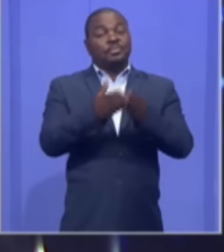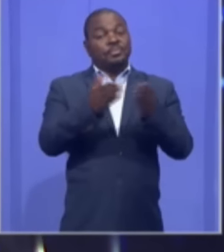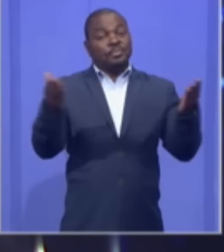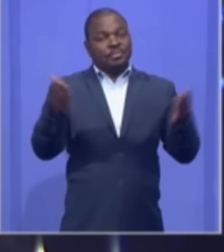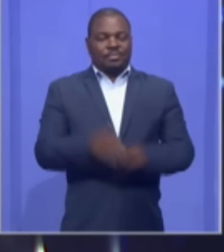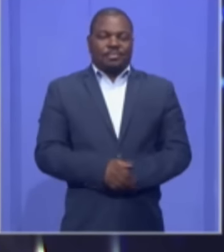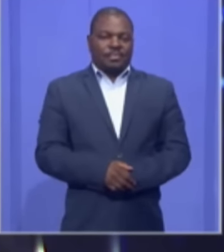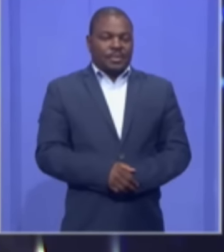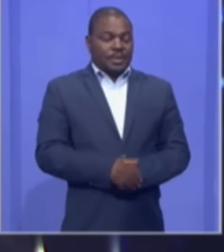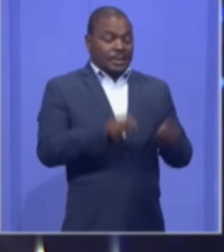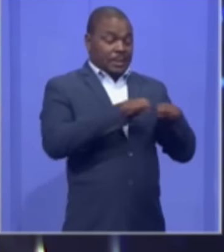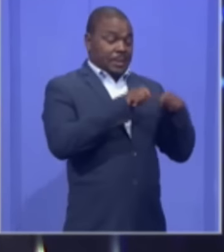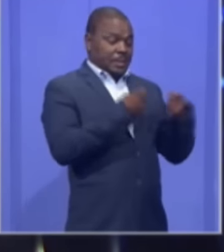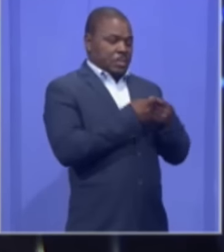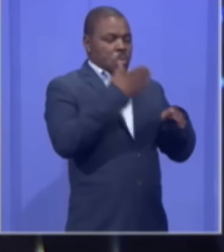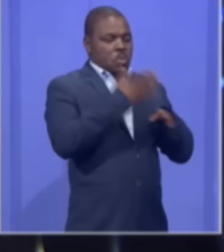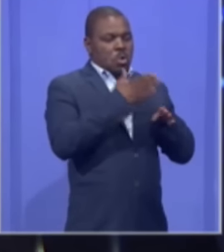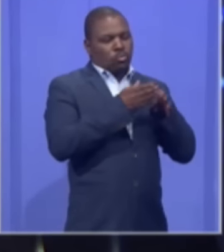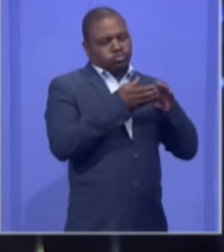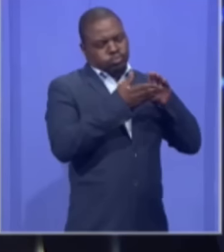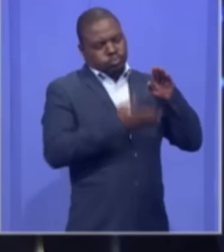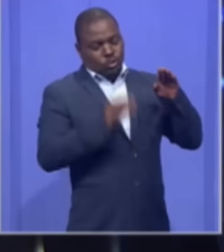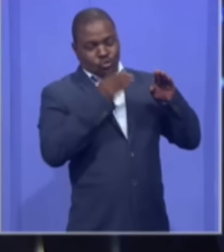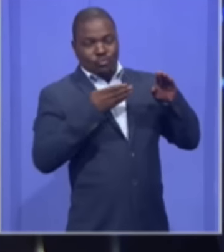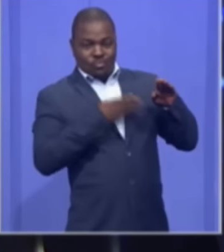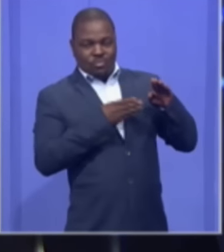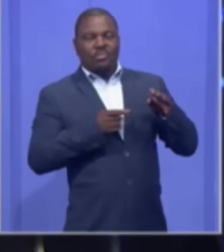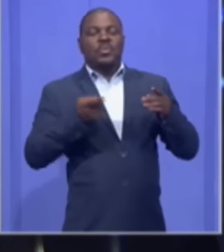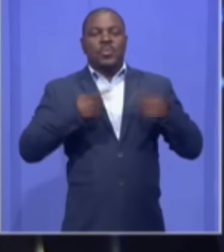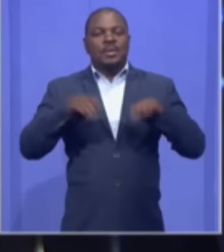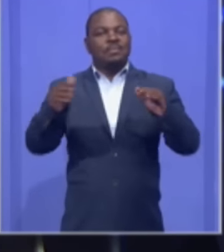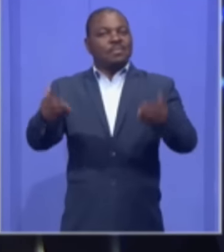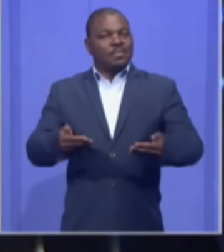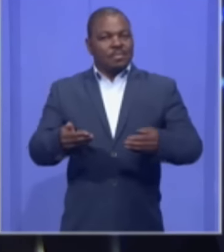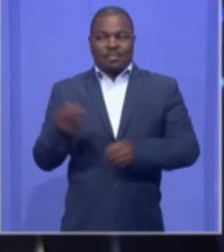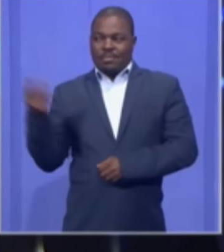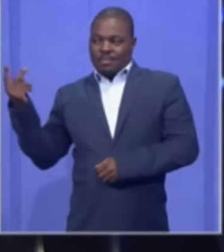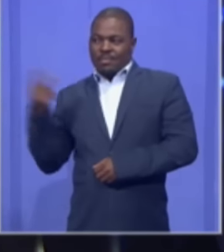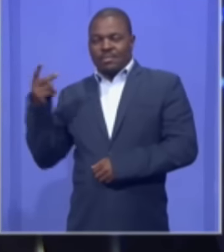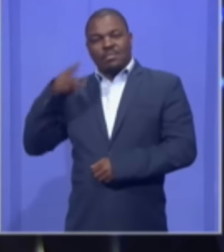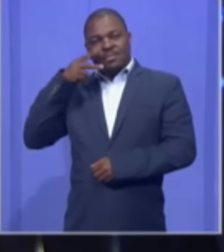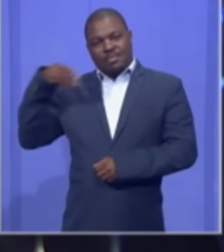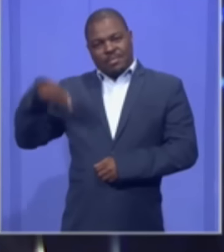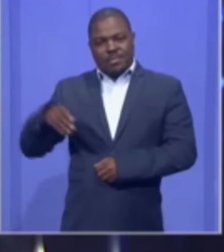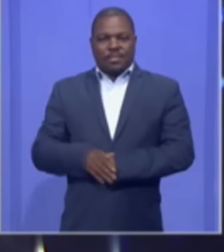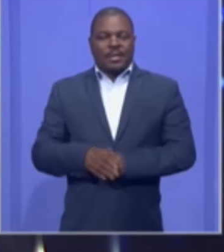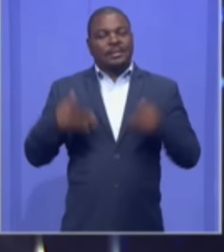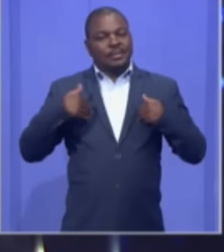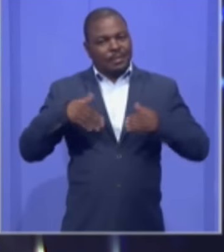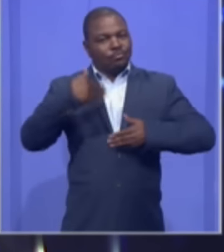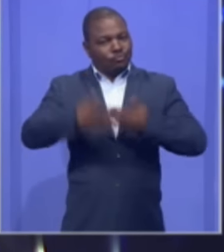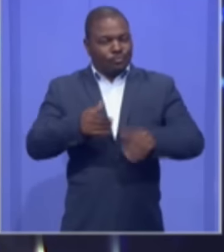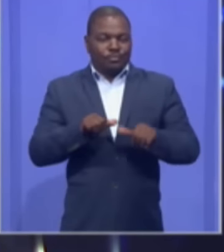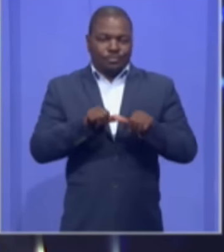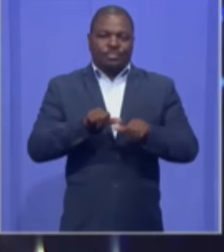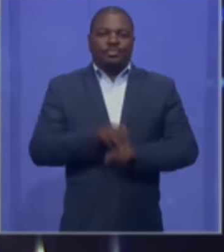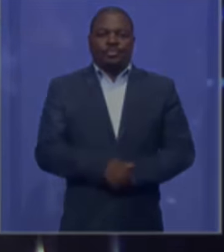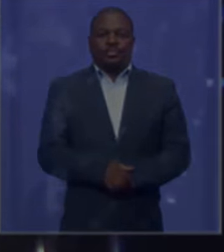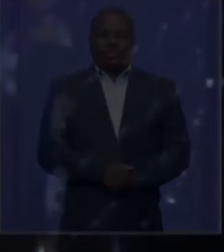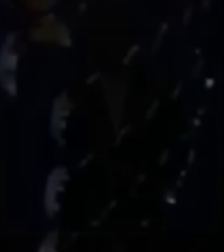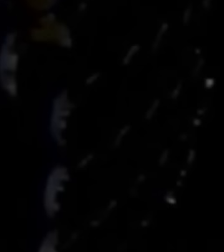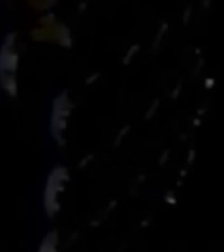Moifo o boetse o hlophiseditse tse mothangwana re a o amohela re tsamaya mo le Agustin Letlalo ha re wele kgabong.